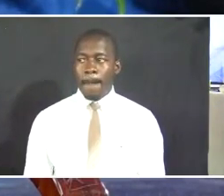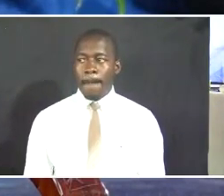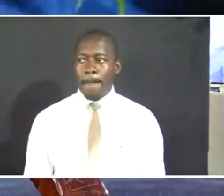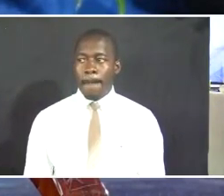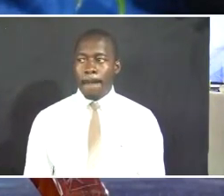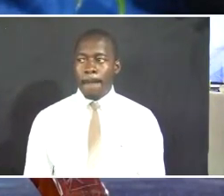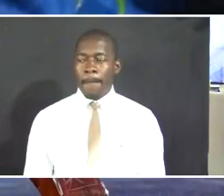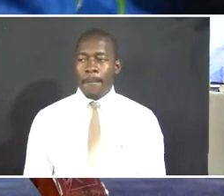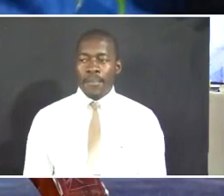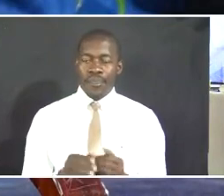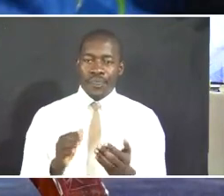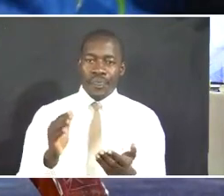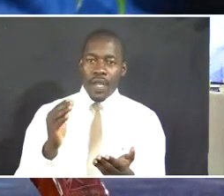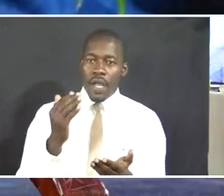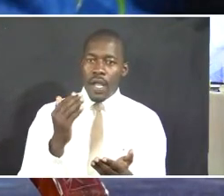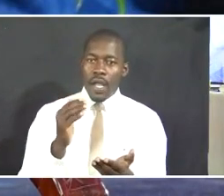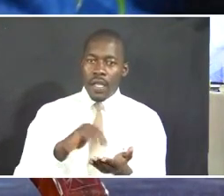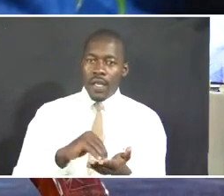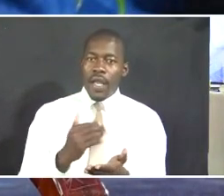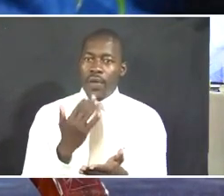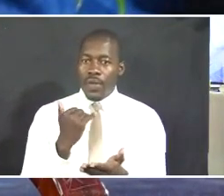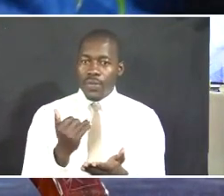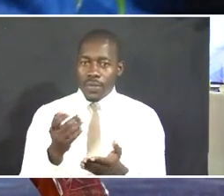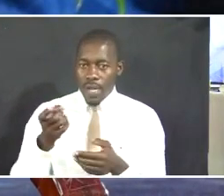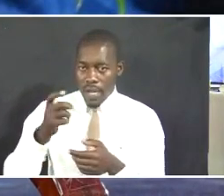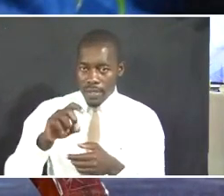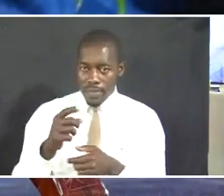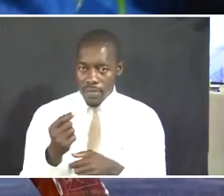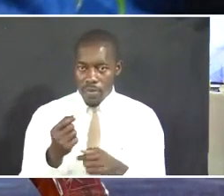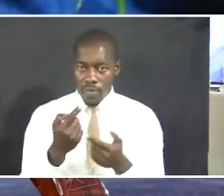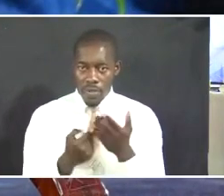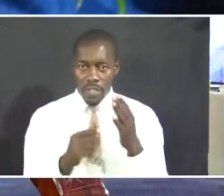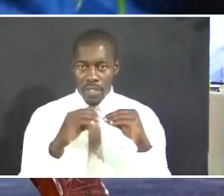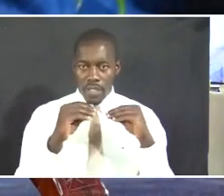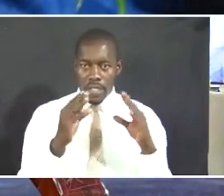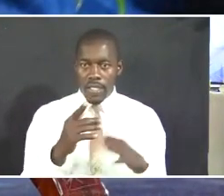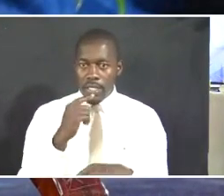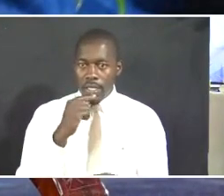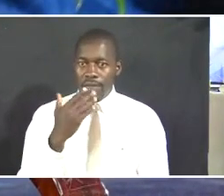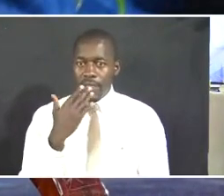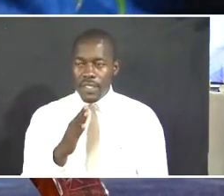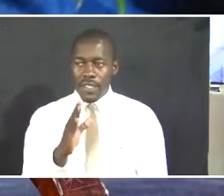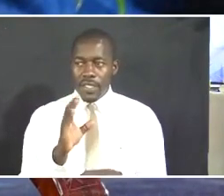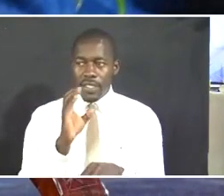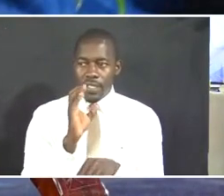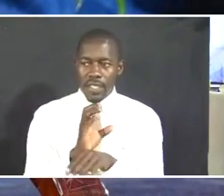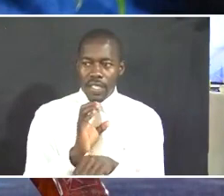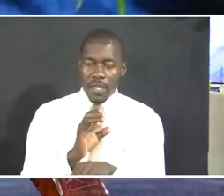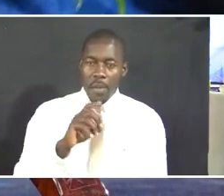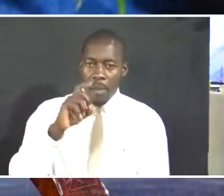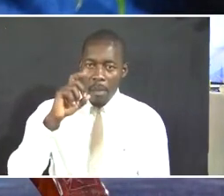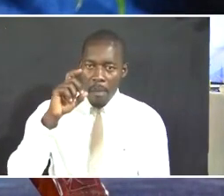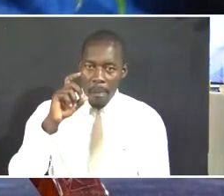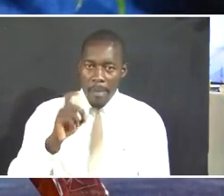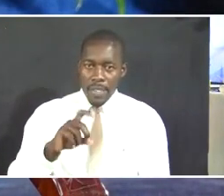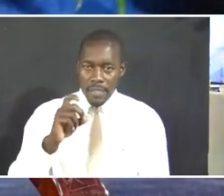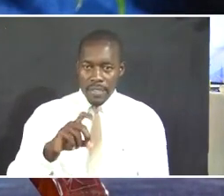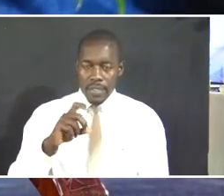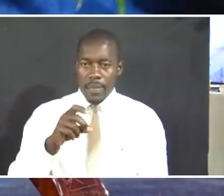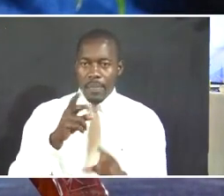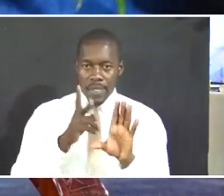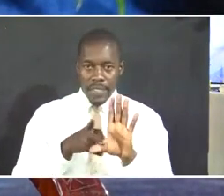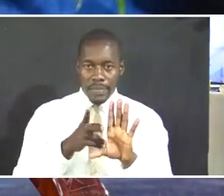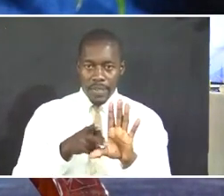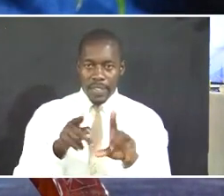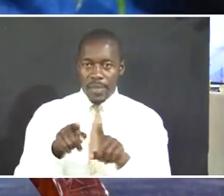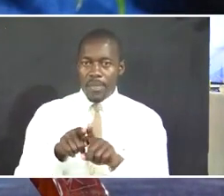I just want to add what the teacher said. The church needs to be actively involved